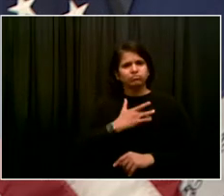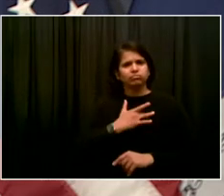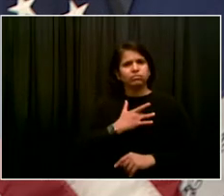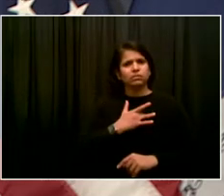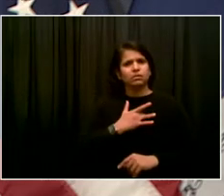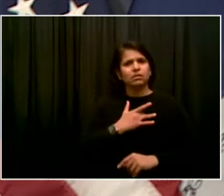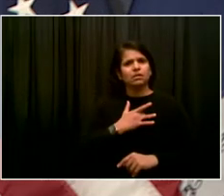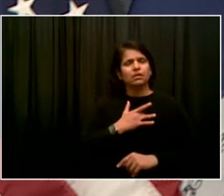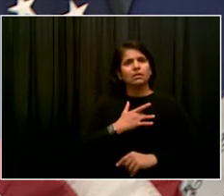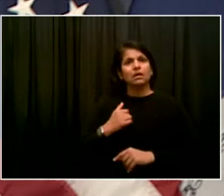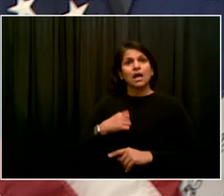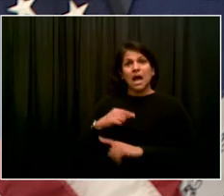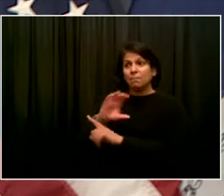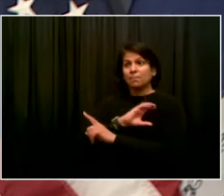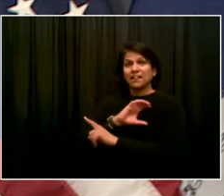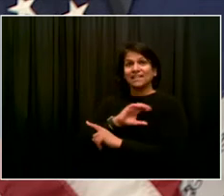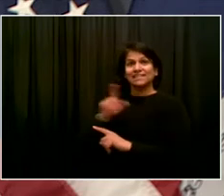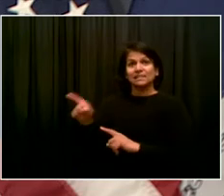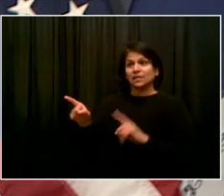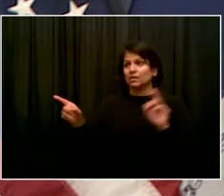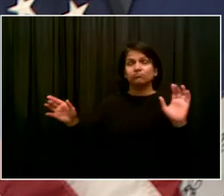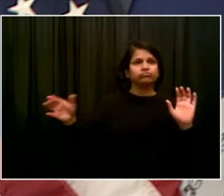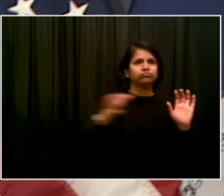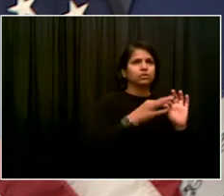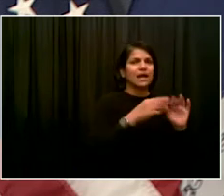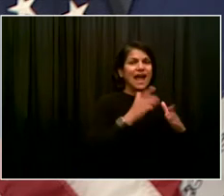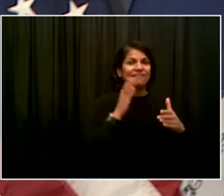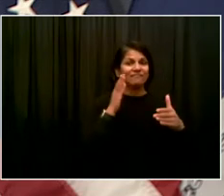interrupters. They often are able to work together.